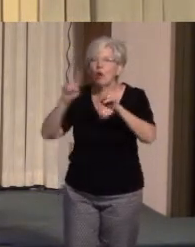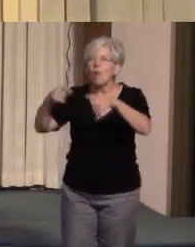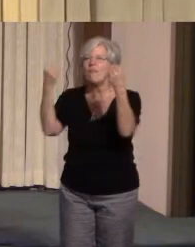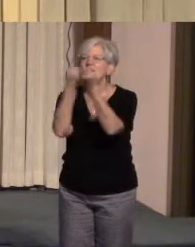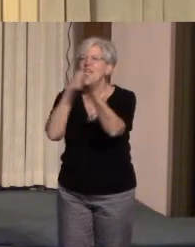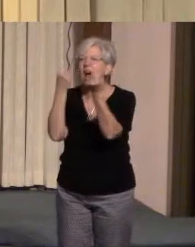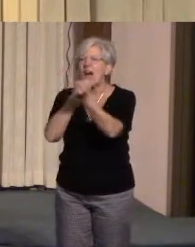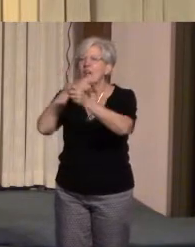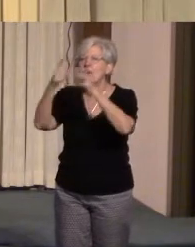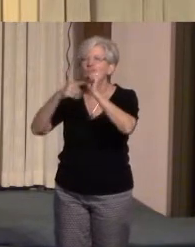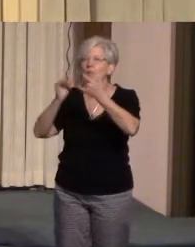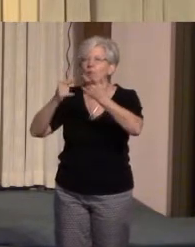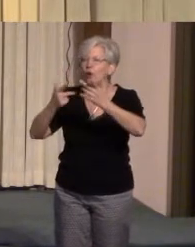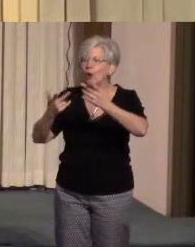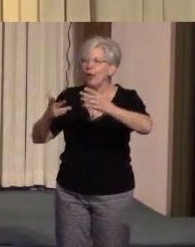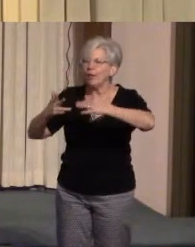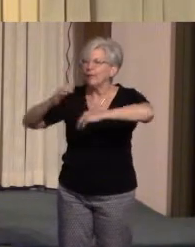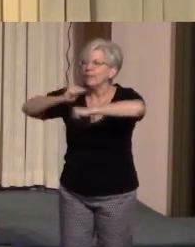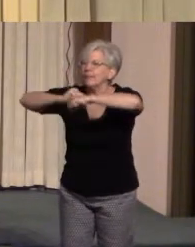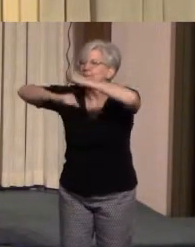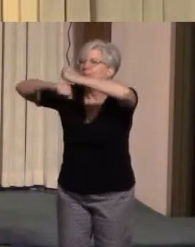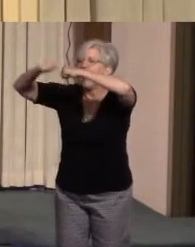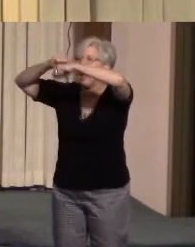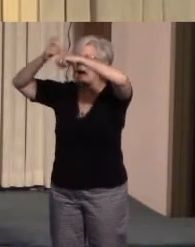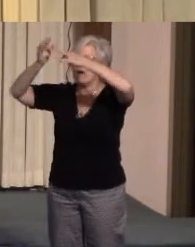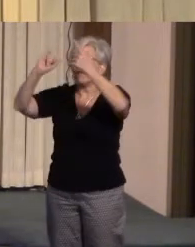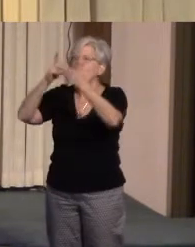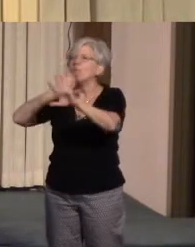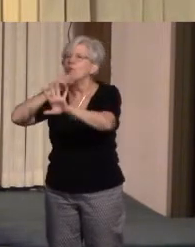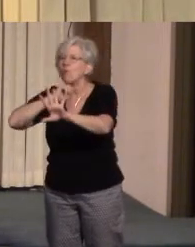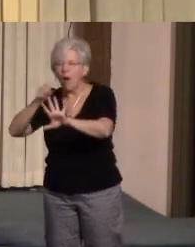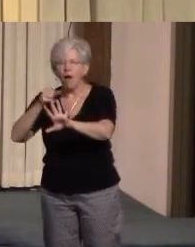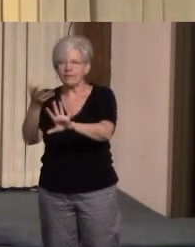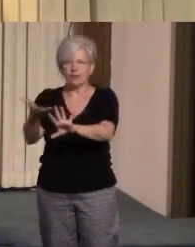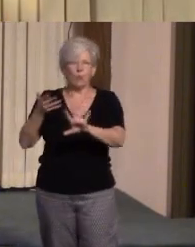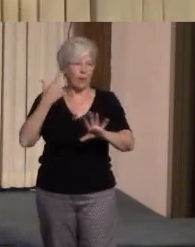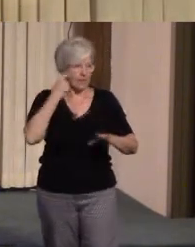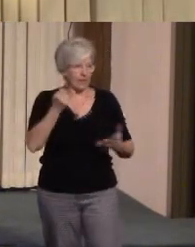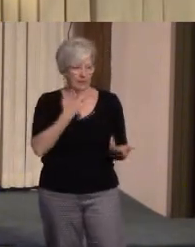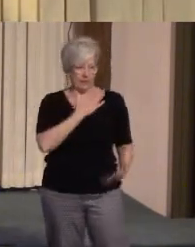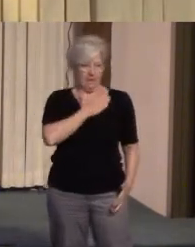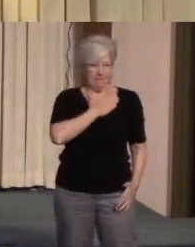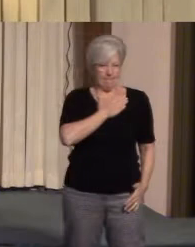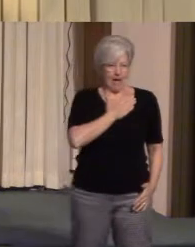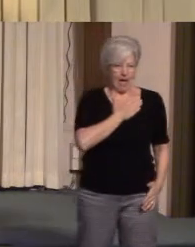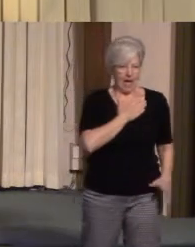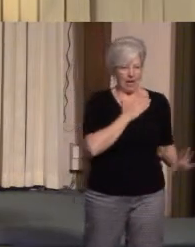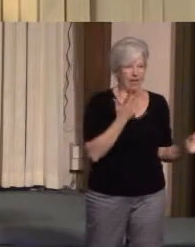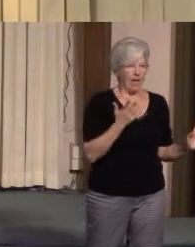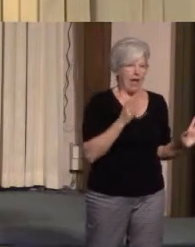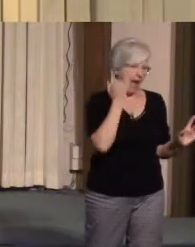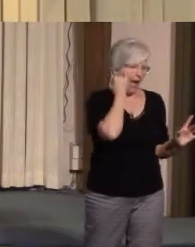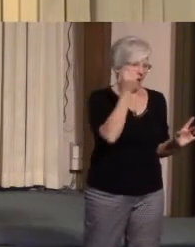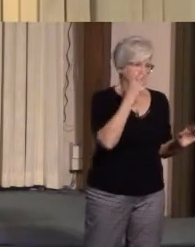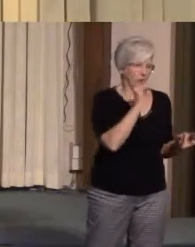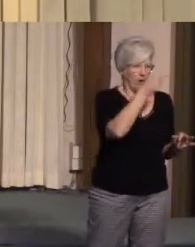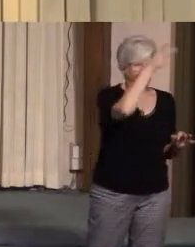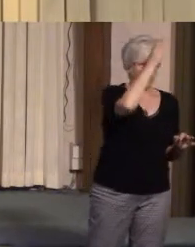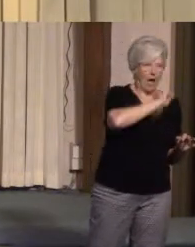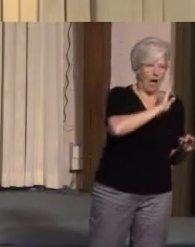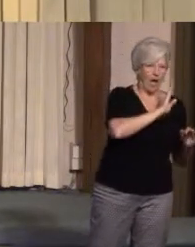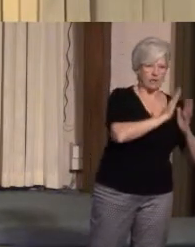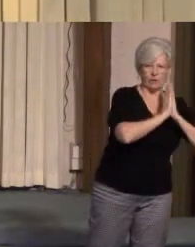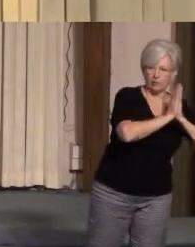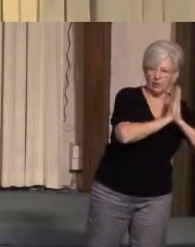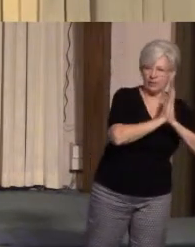pile of rocks somewhere, you know, because my version of God says these prayers over it, and your version of God says